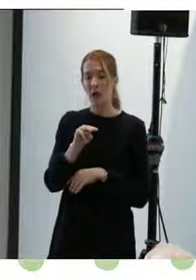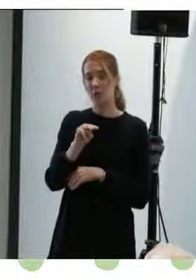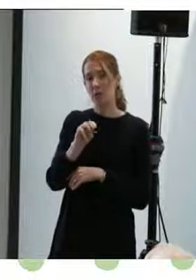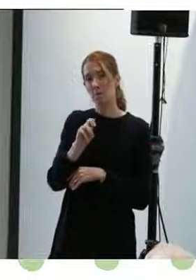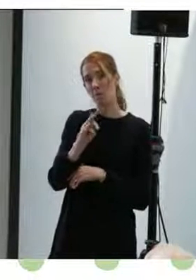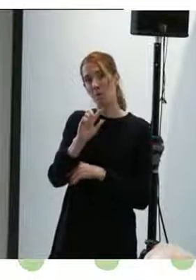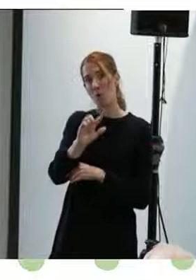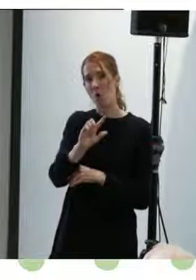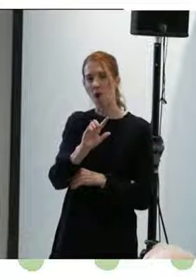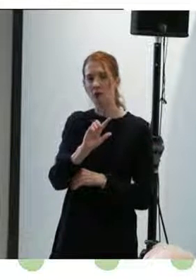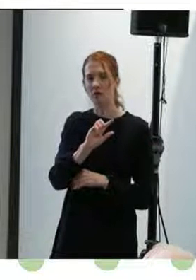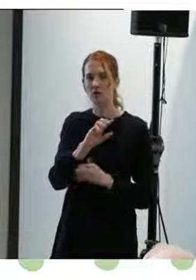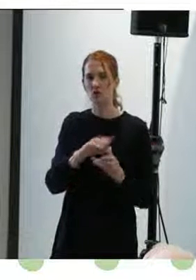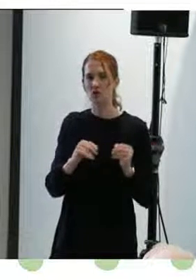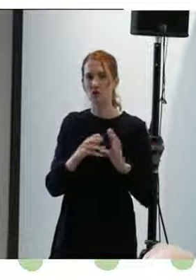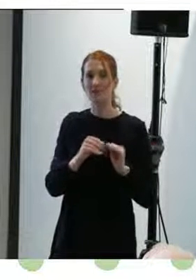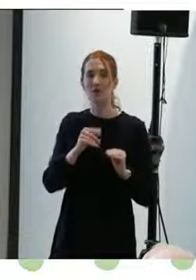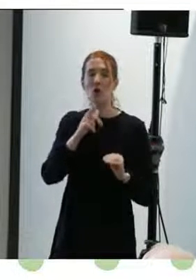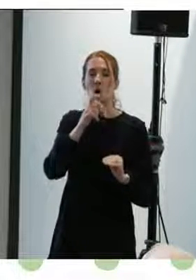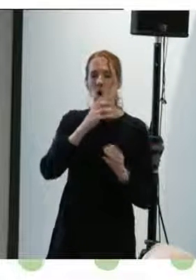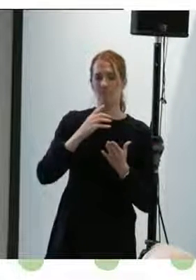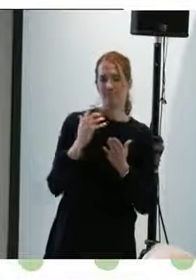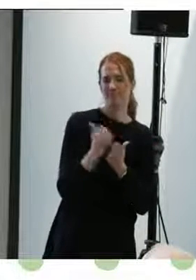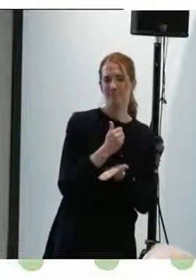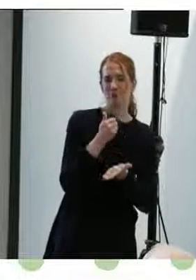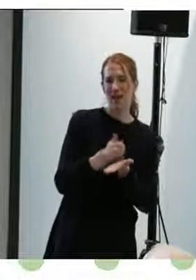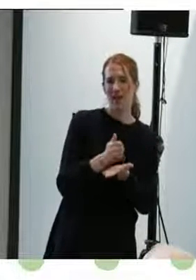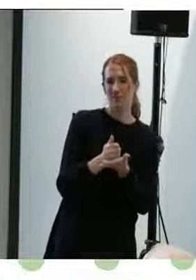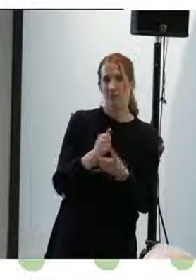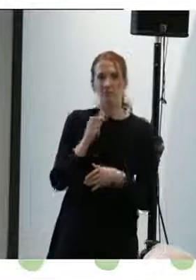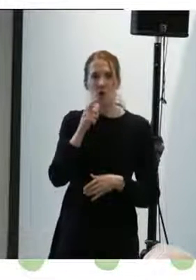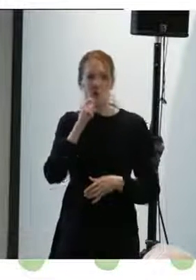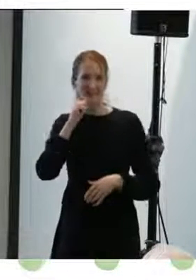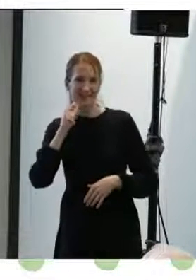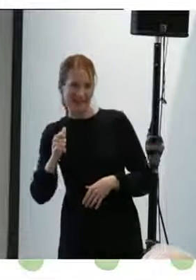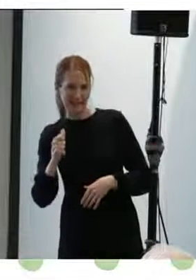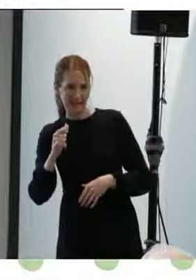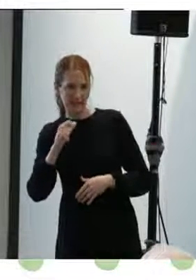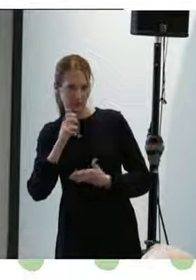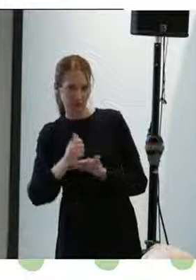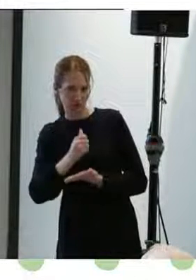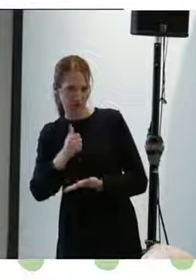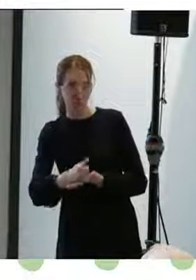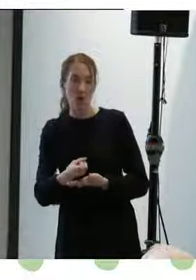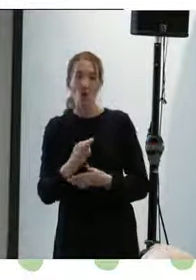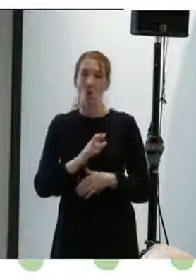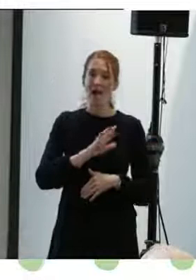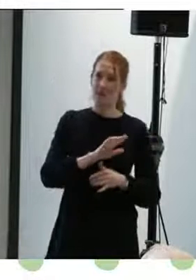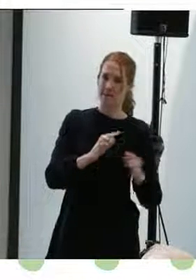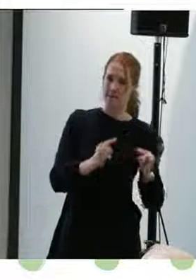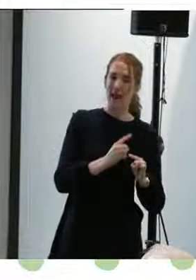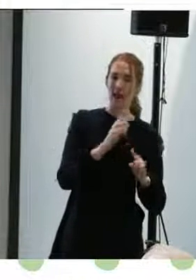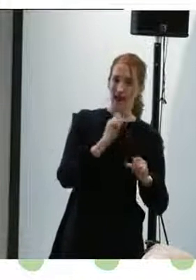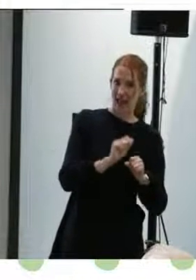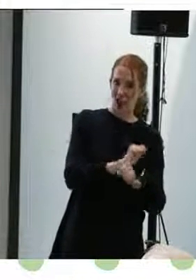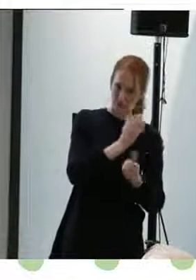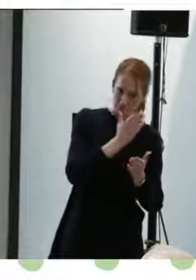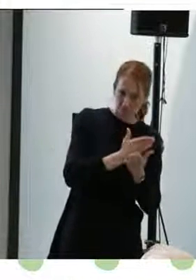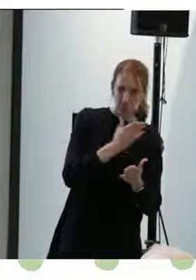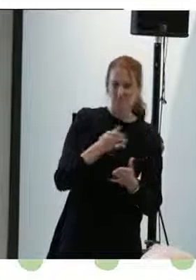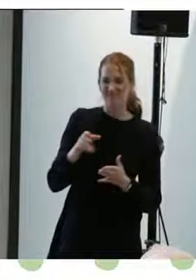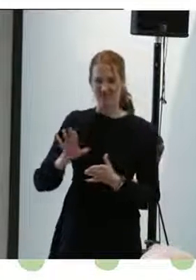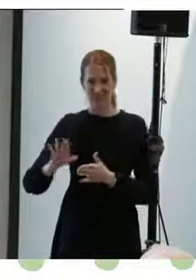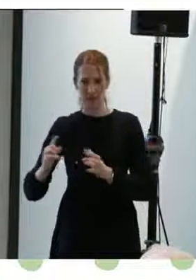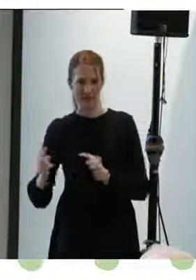deserved help and who didn't, or you could think about it as whose pain deserves to be addressed, whose pain is valid and legitimate, and whose pain is